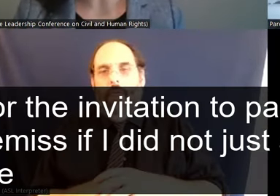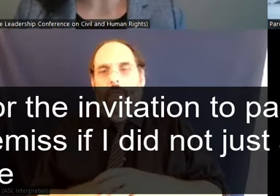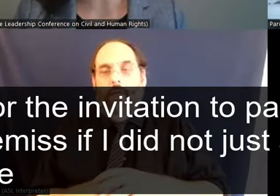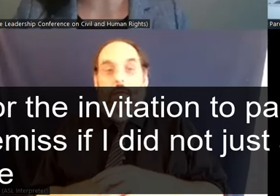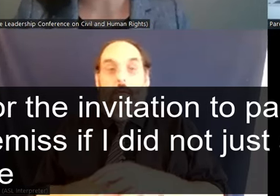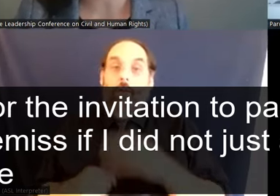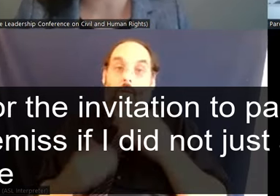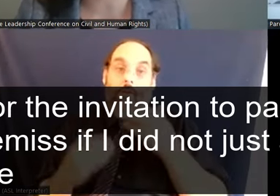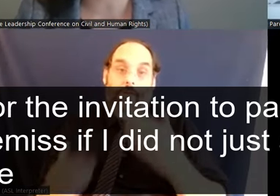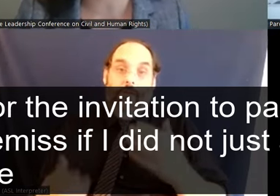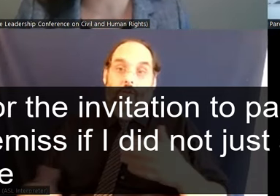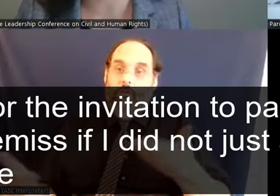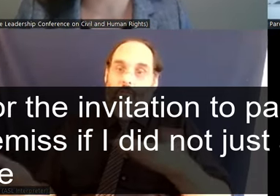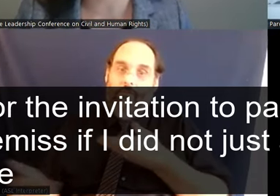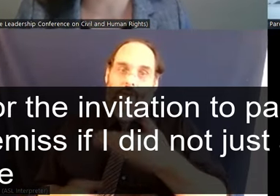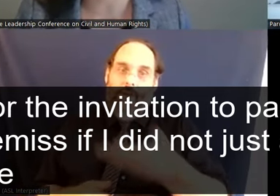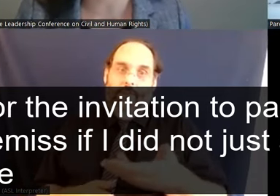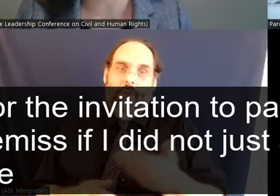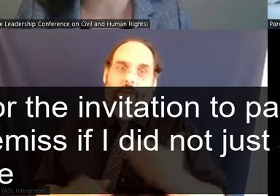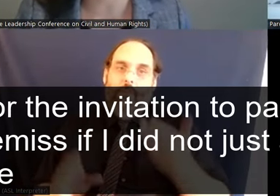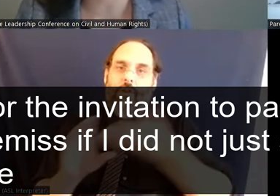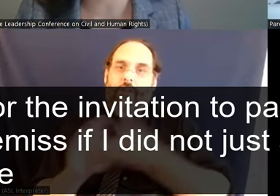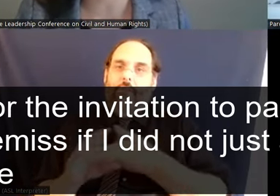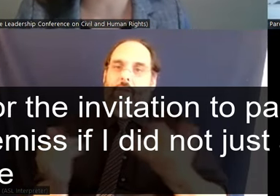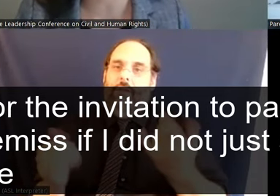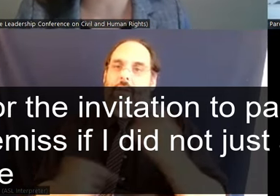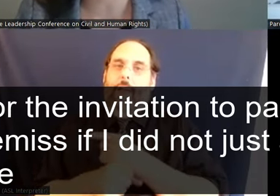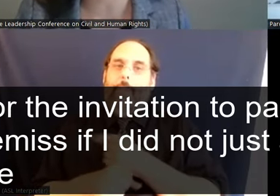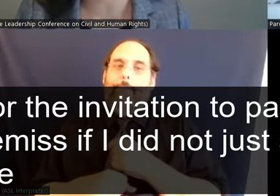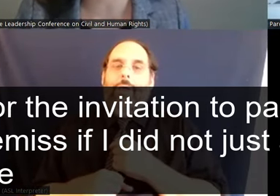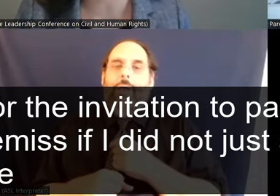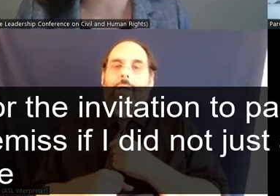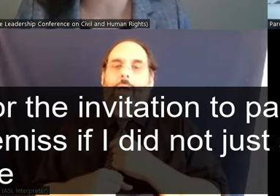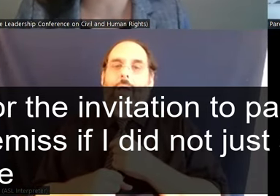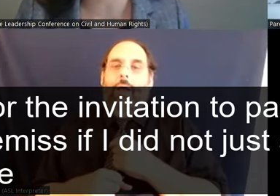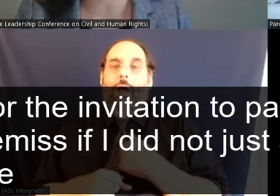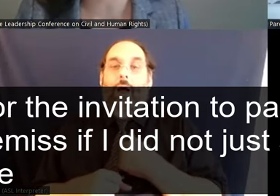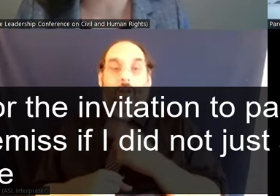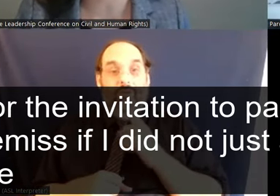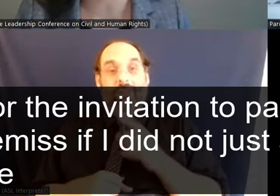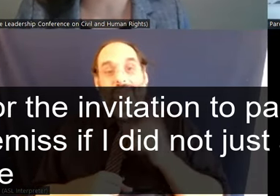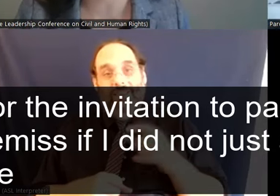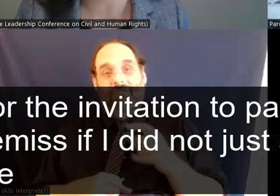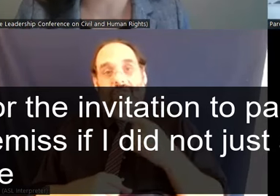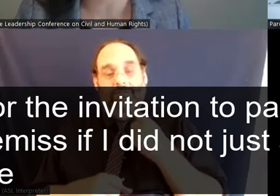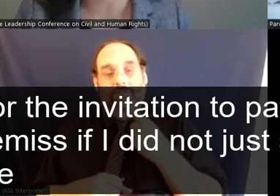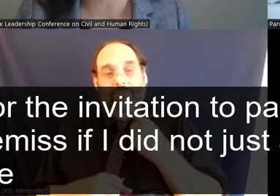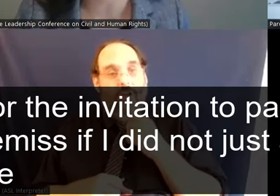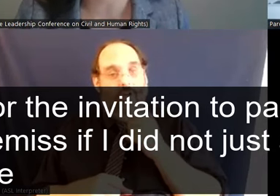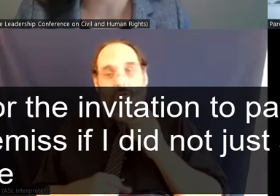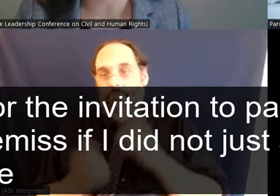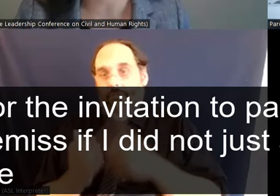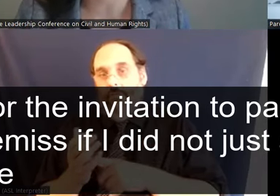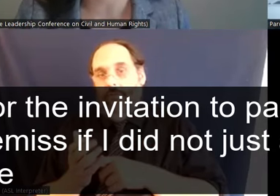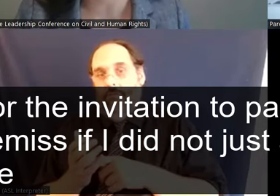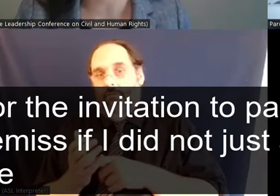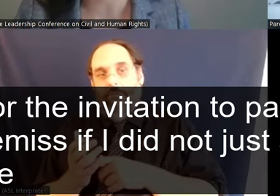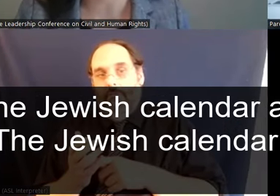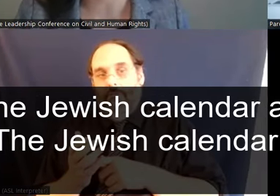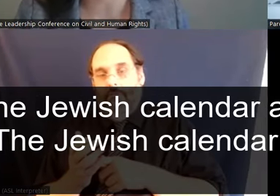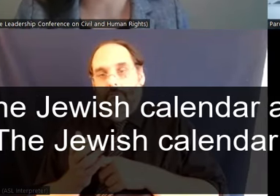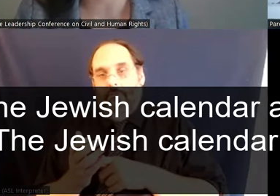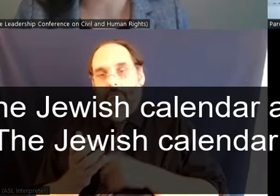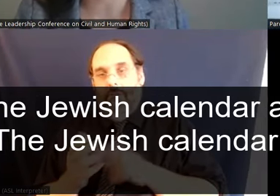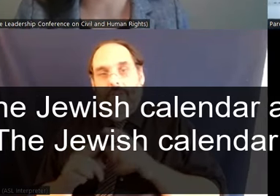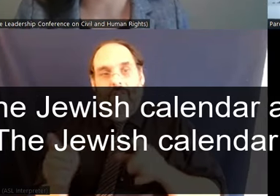Thank you for the invitation to participate today. I'd be remiss if I did not just acknowledge the